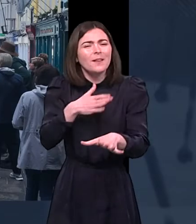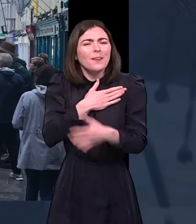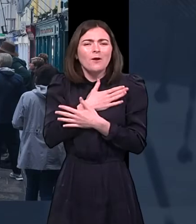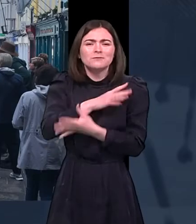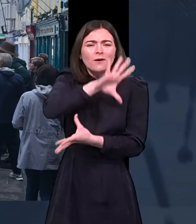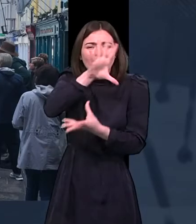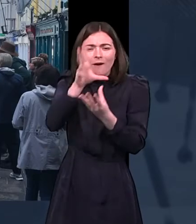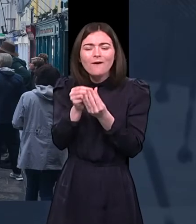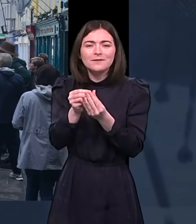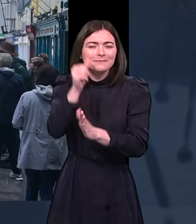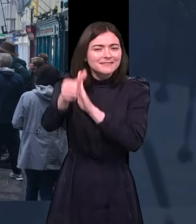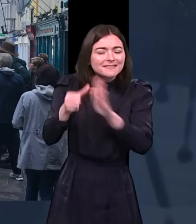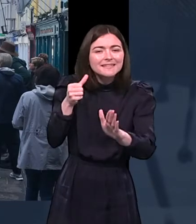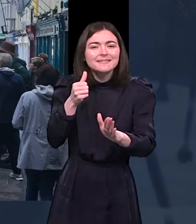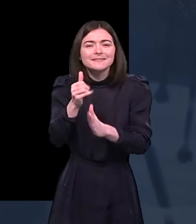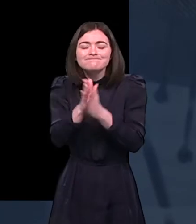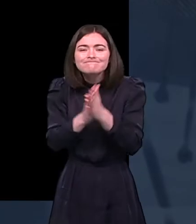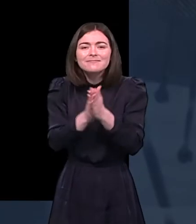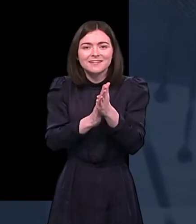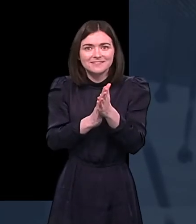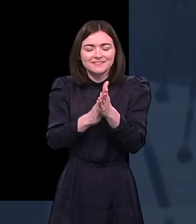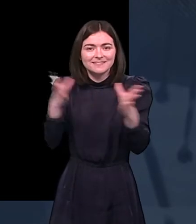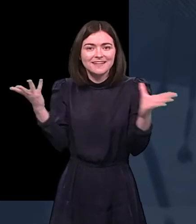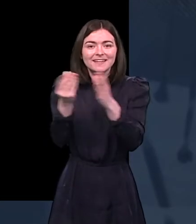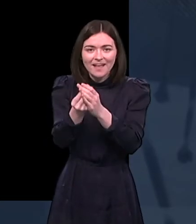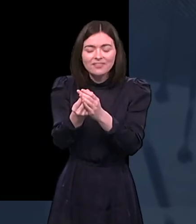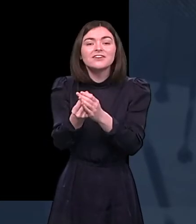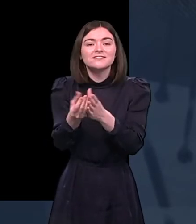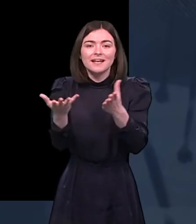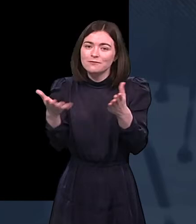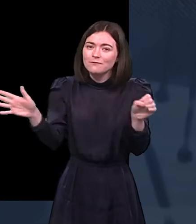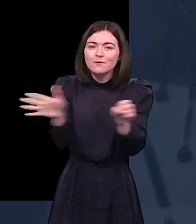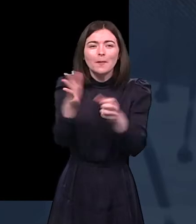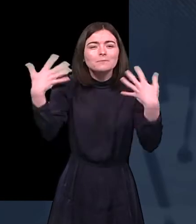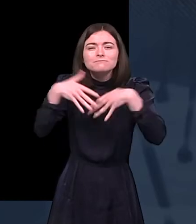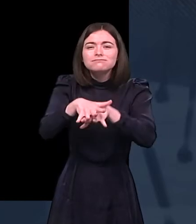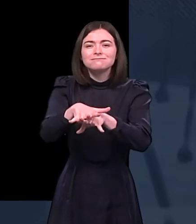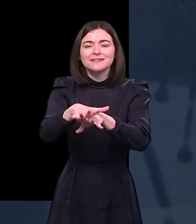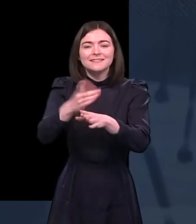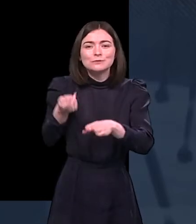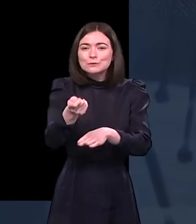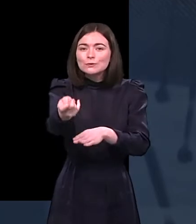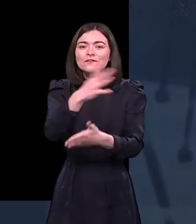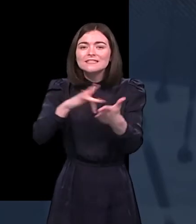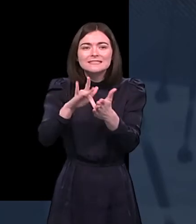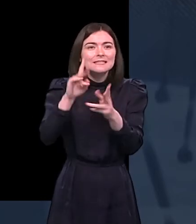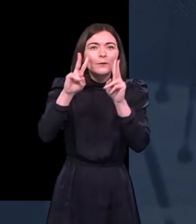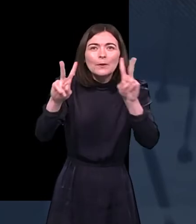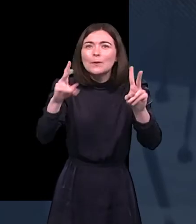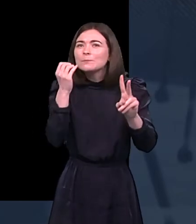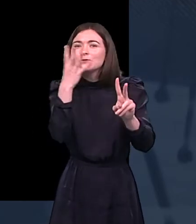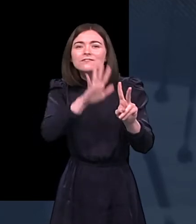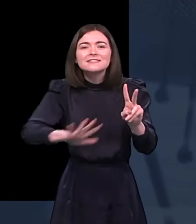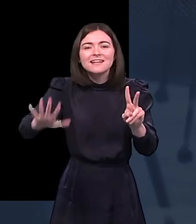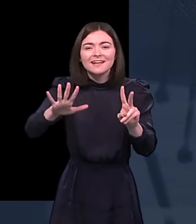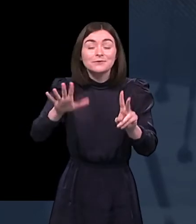skills, passions and interests and skills together to have a blended tour of the city where we see amazing sights, we have some fun,